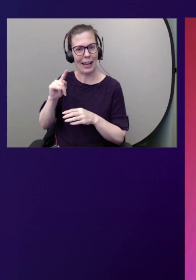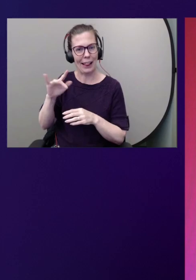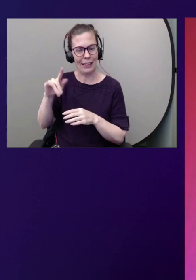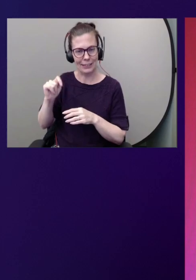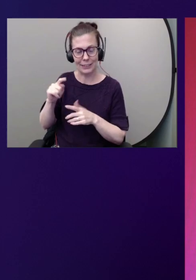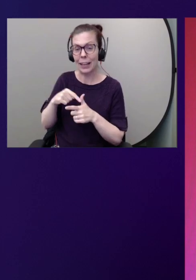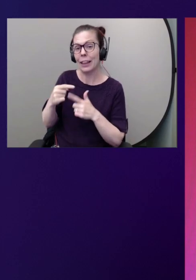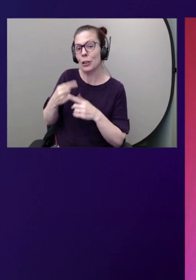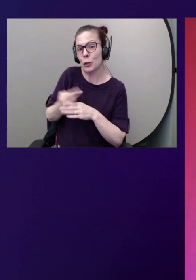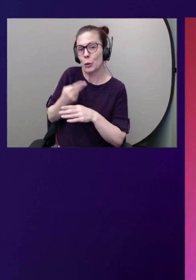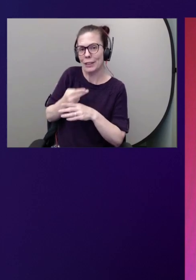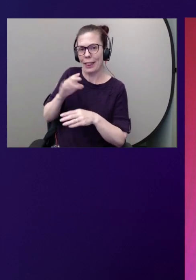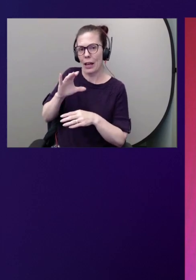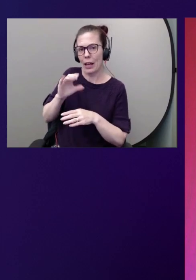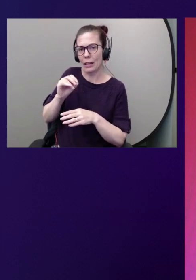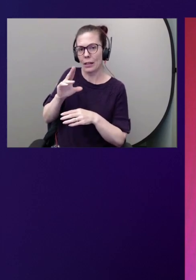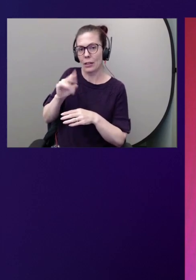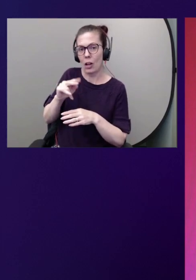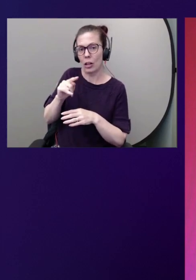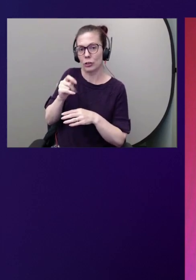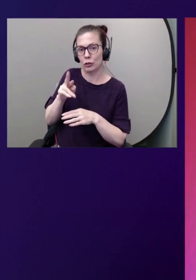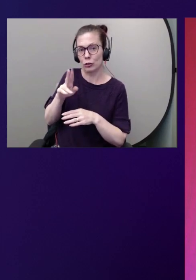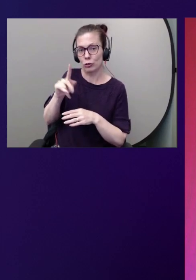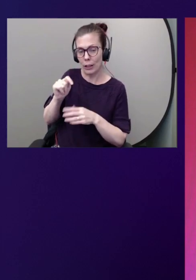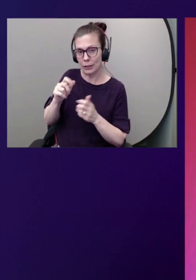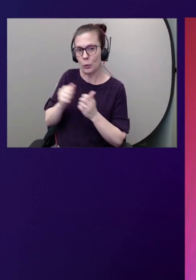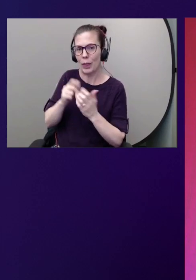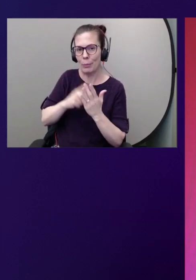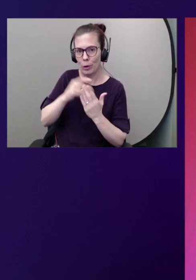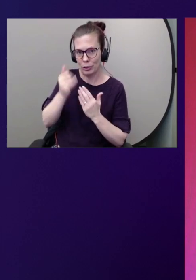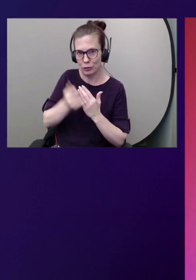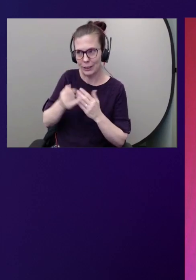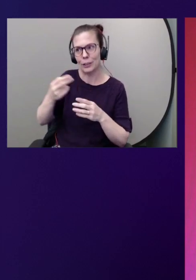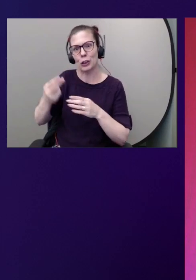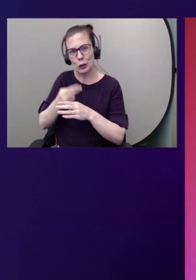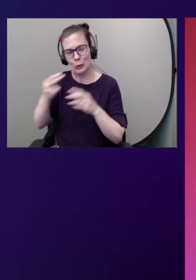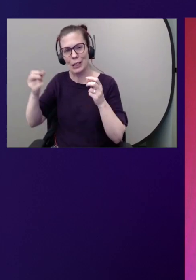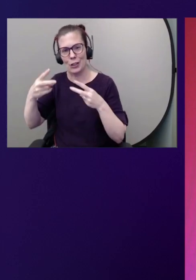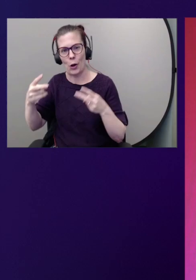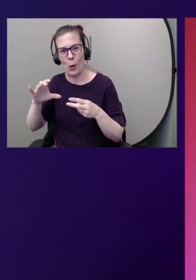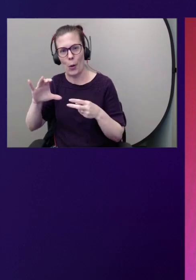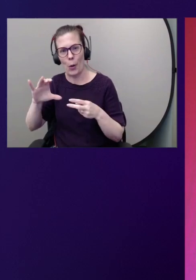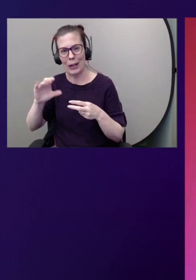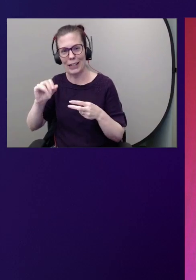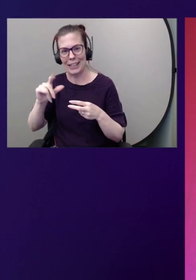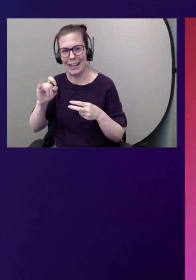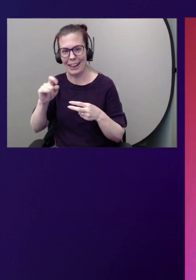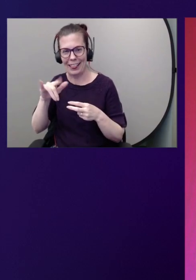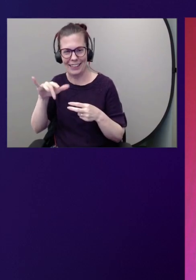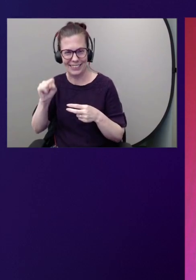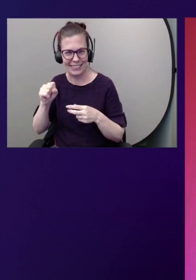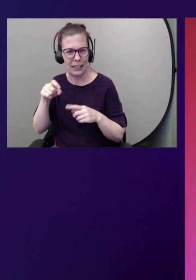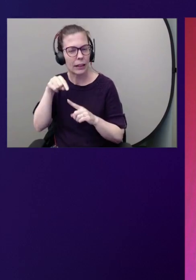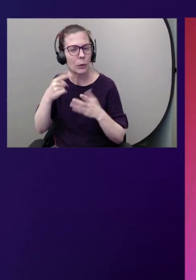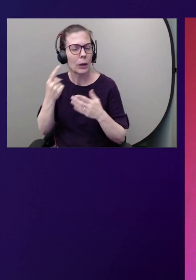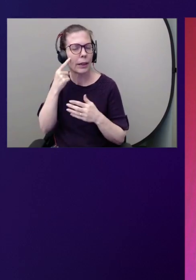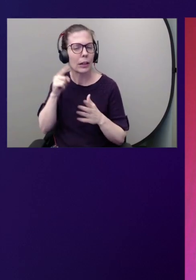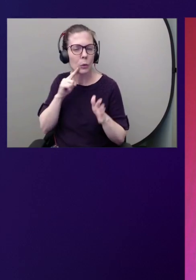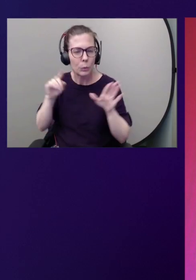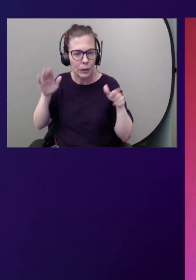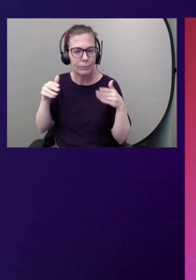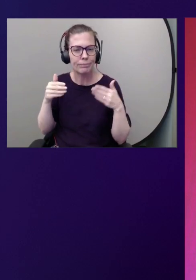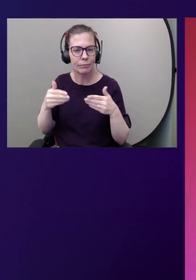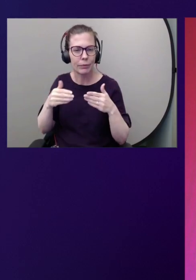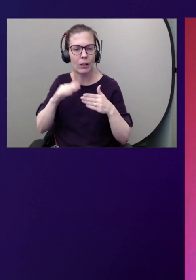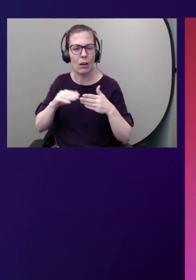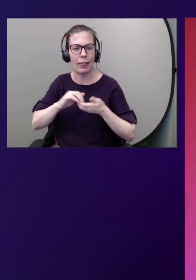using them in a CodeCatalyst project that were built with CodeCatalyst. We're going to really, I think, on this session, hone in on the collaboration side,